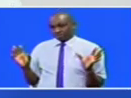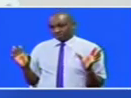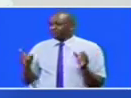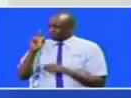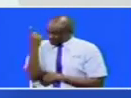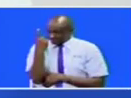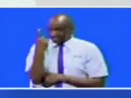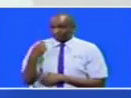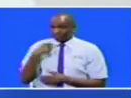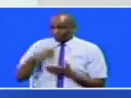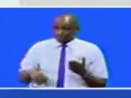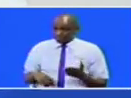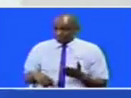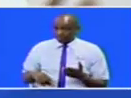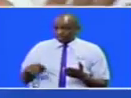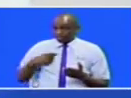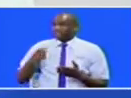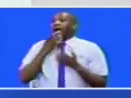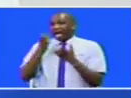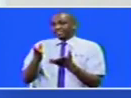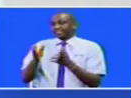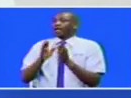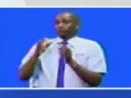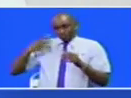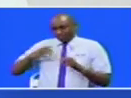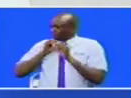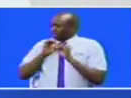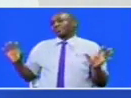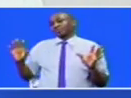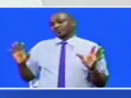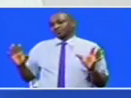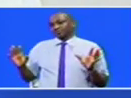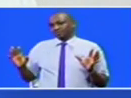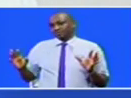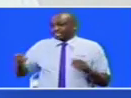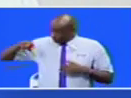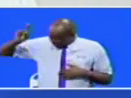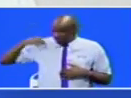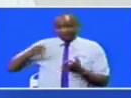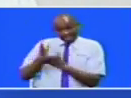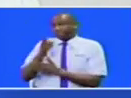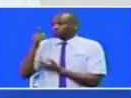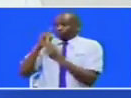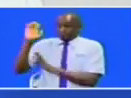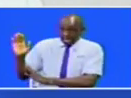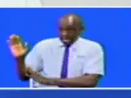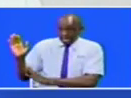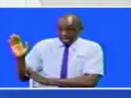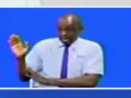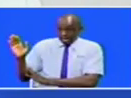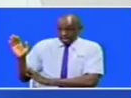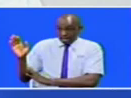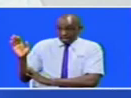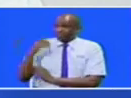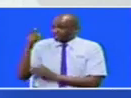first of all, as a matter of principle, I don't want to respond to anybody. That's not my style of politics. Wao wana haki ya kusema wanayosema. But my advice,